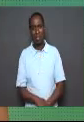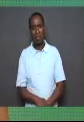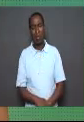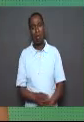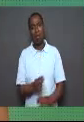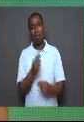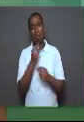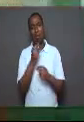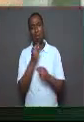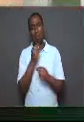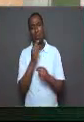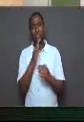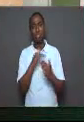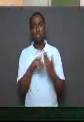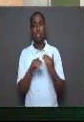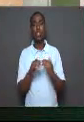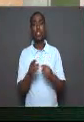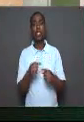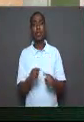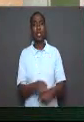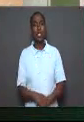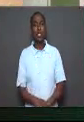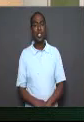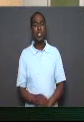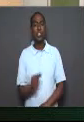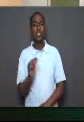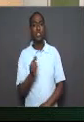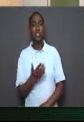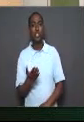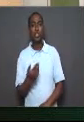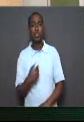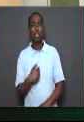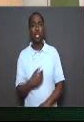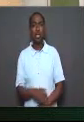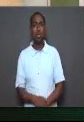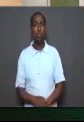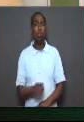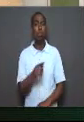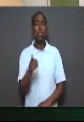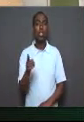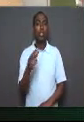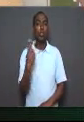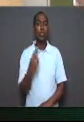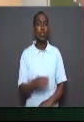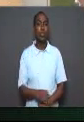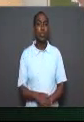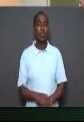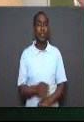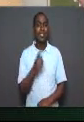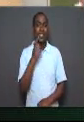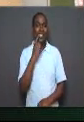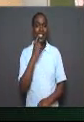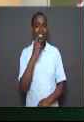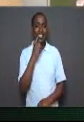nutrition. There are a few things that you can do to make sure your